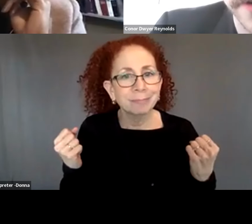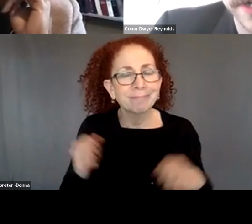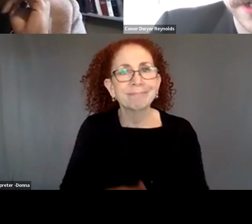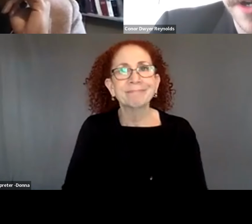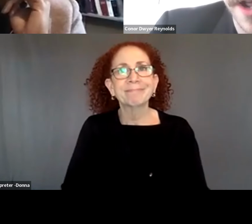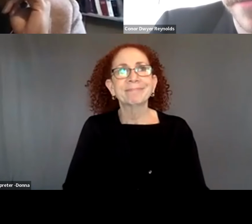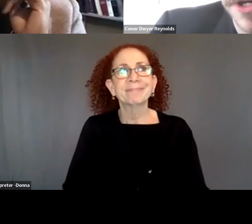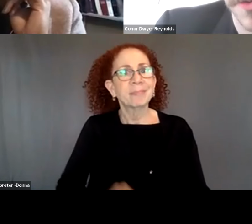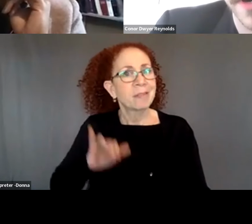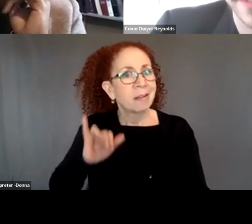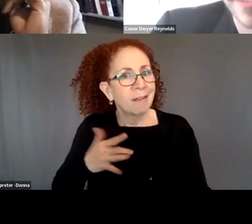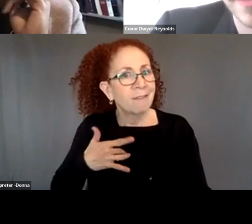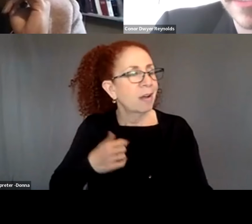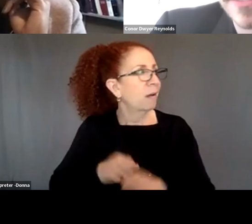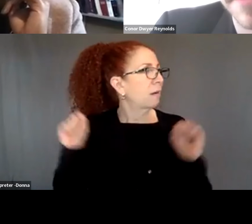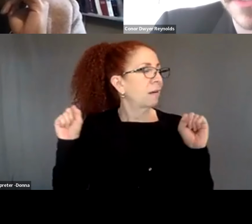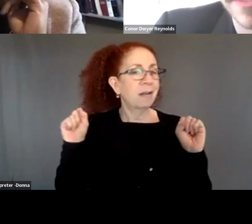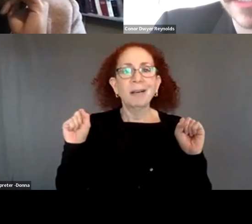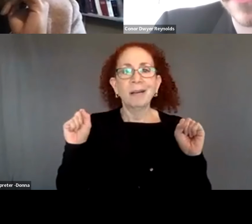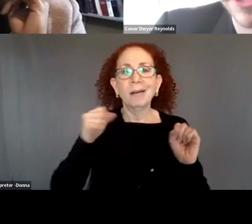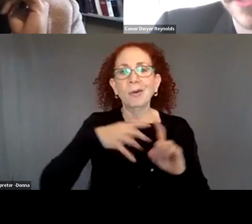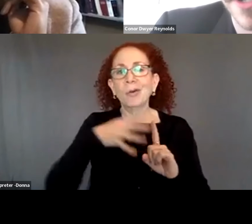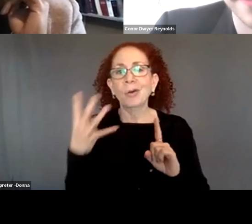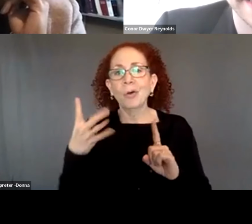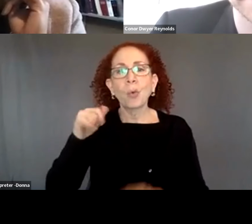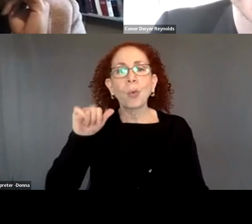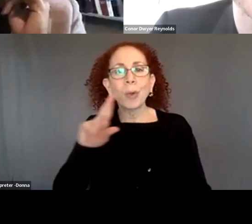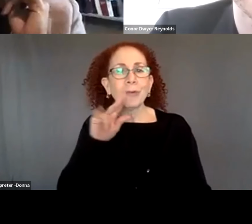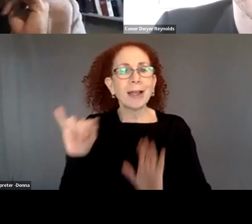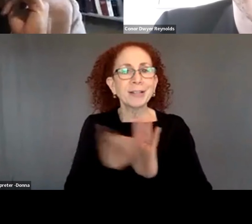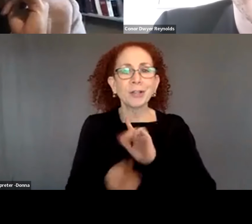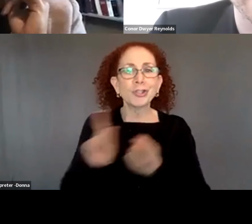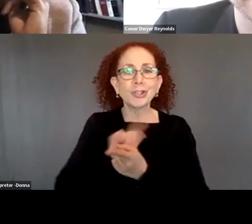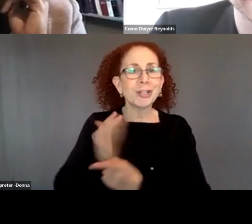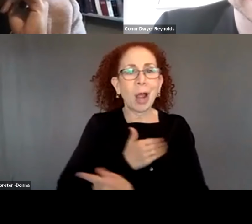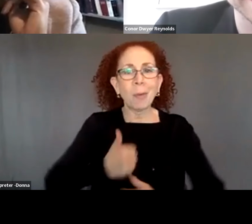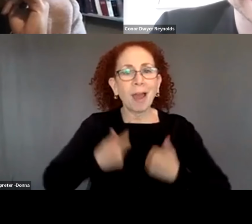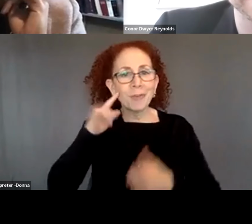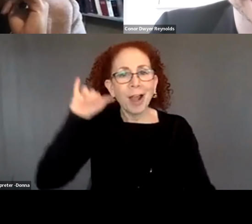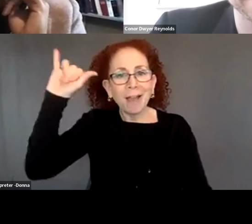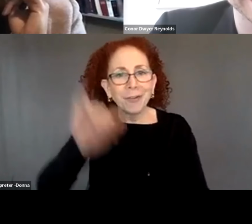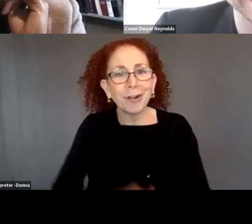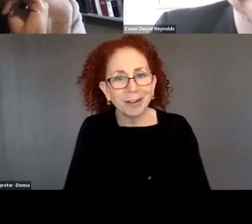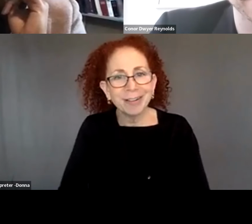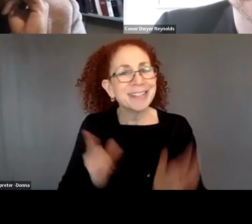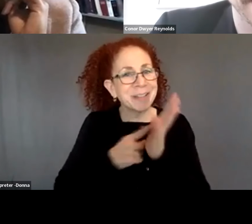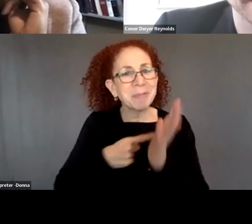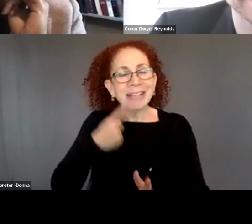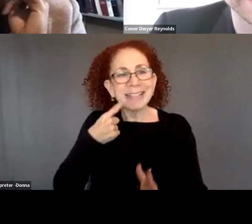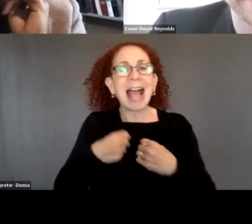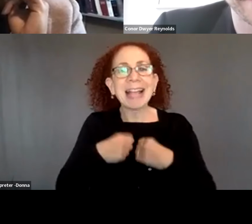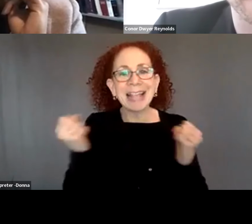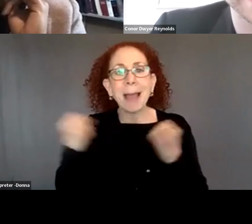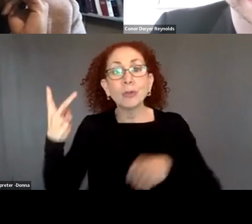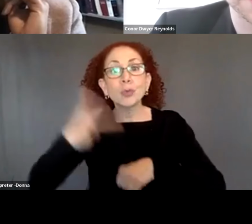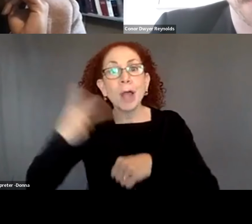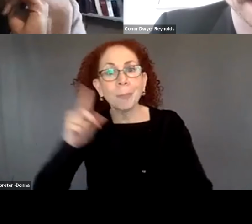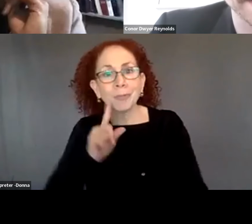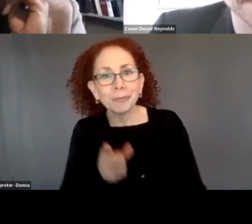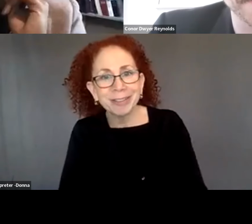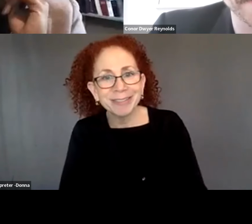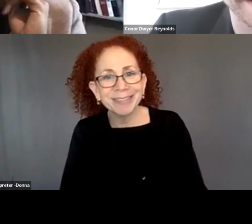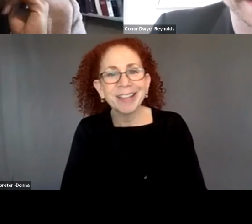the liberation of the queer identity as something that changed our lives forever. And so I like to say sometimes that I came out twice, once